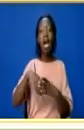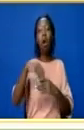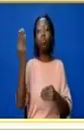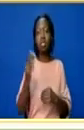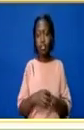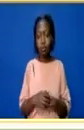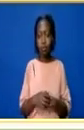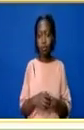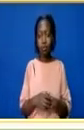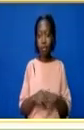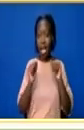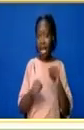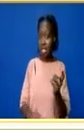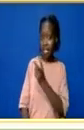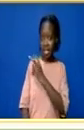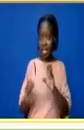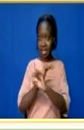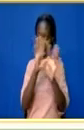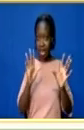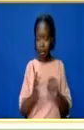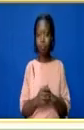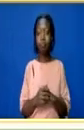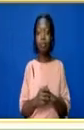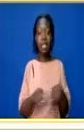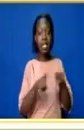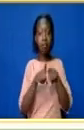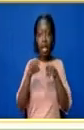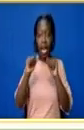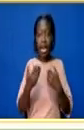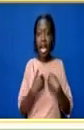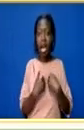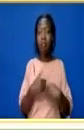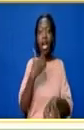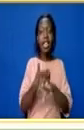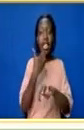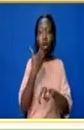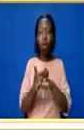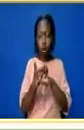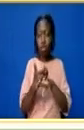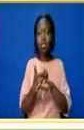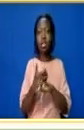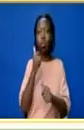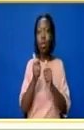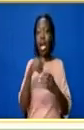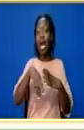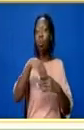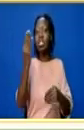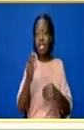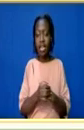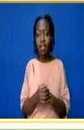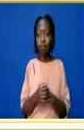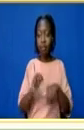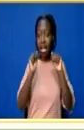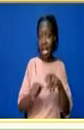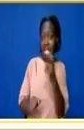are there. Yes. From there, we can have exposed rocks and stones. And stones, okay. So, we are talking about,